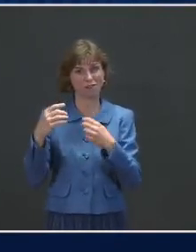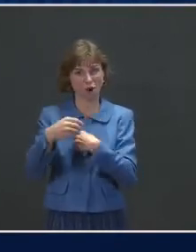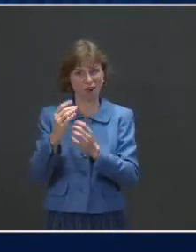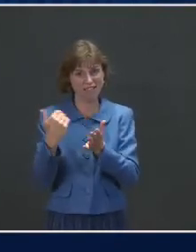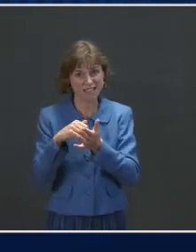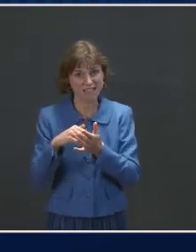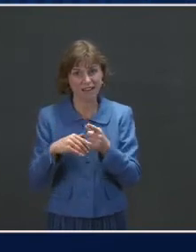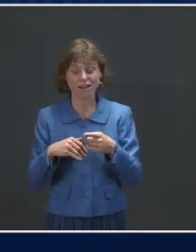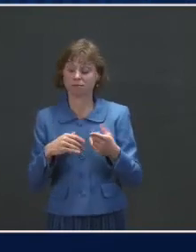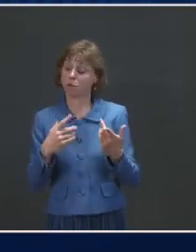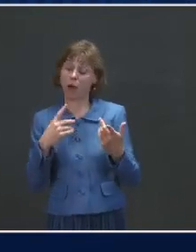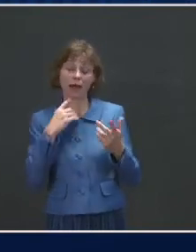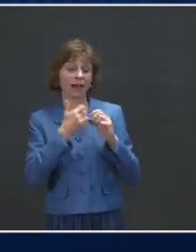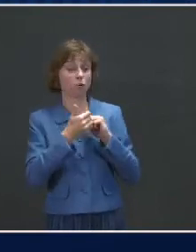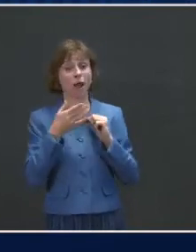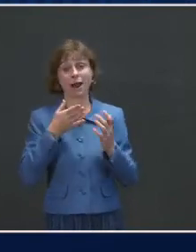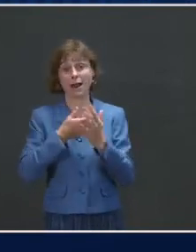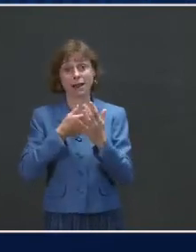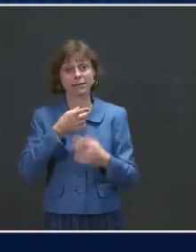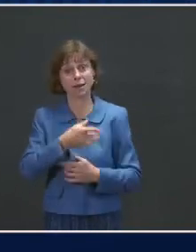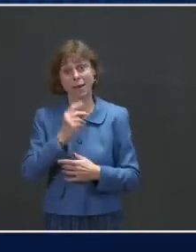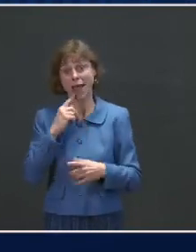and he defeated him. And that's why